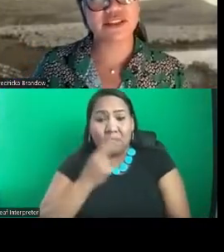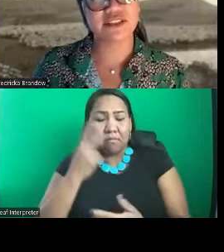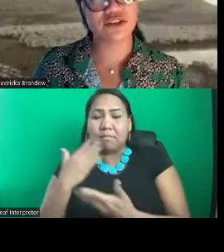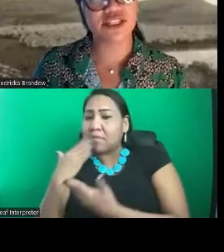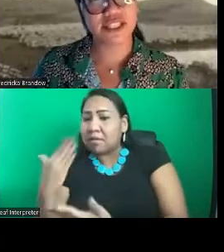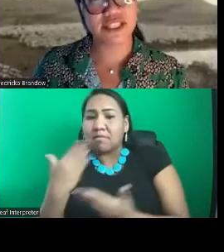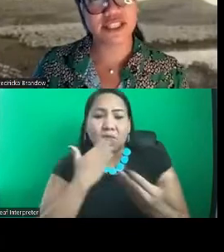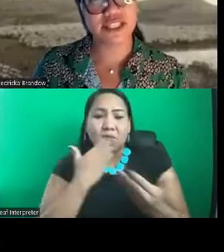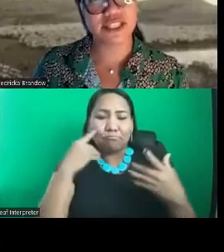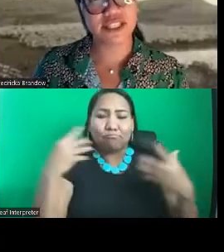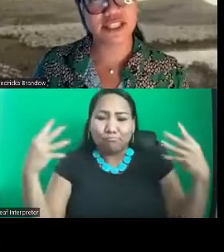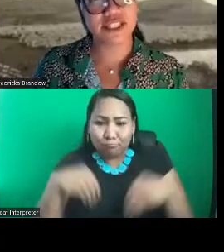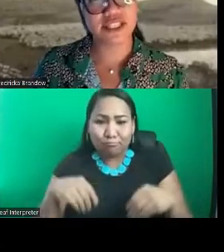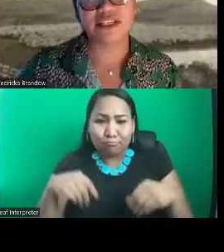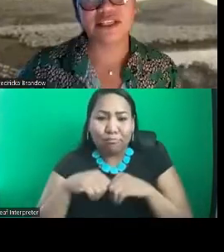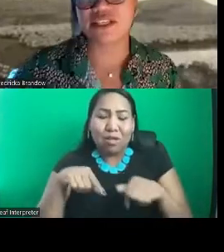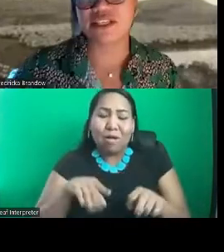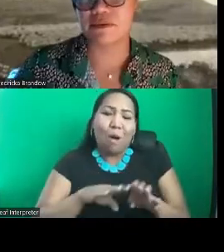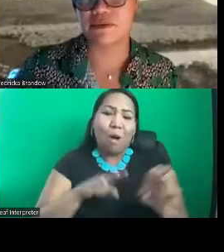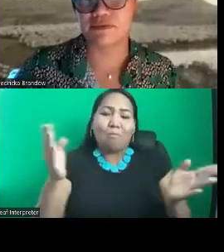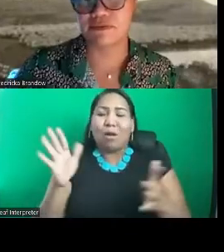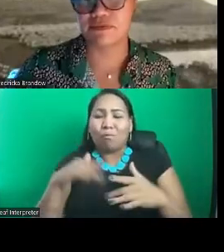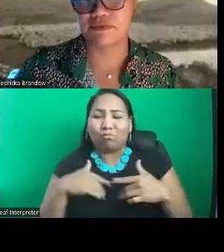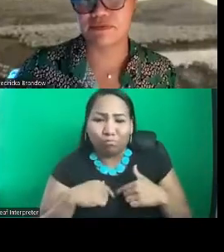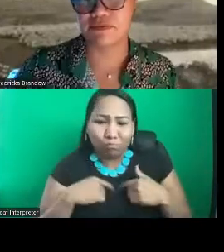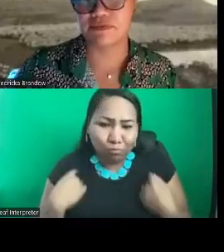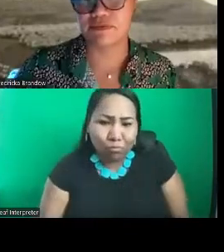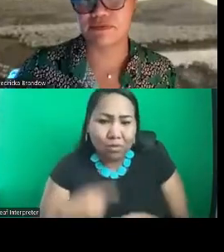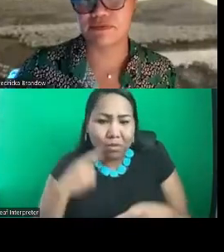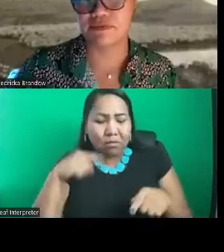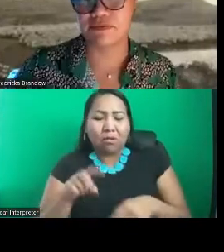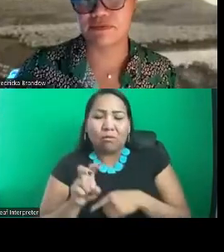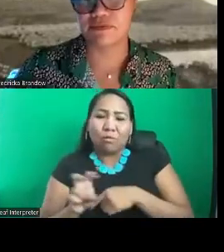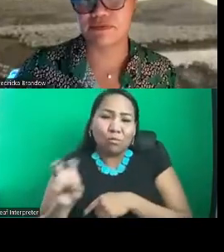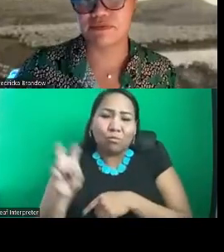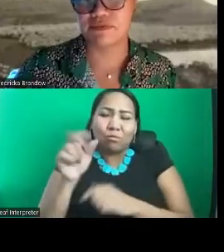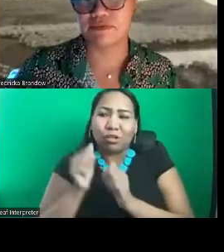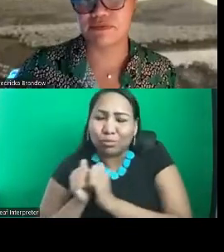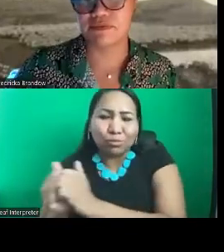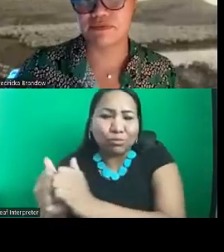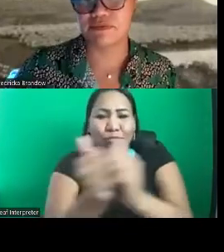spirits in this journey together. Mahalo and ahiahe. Next slide.